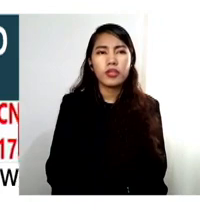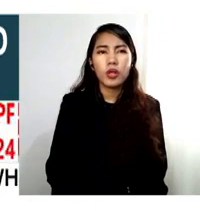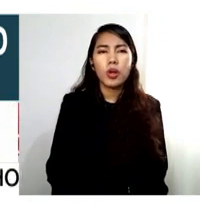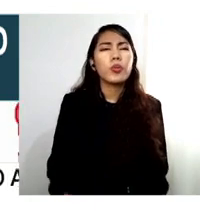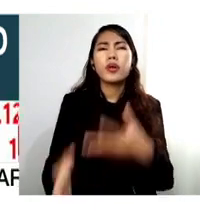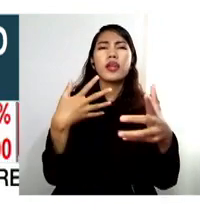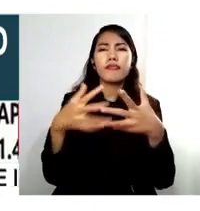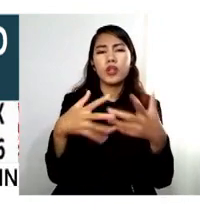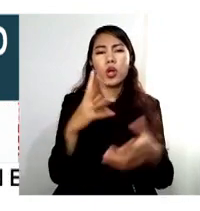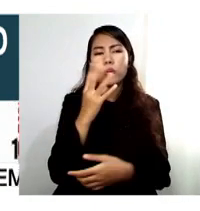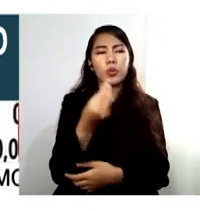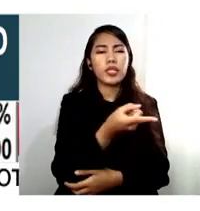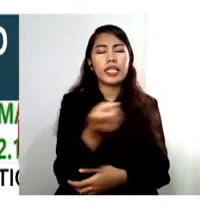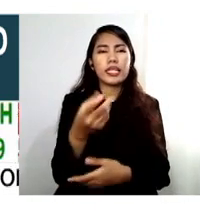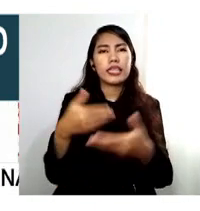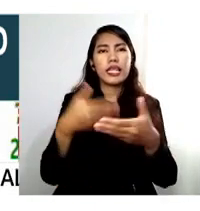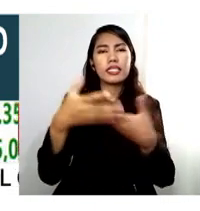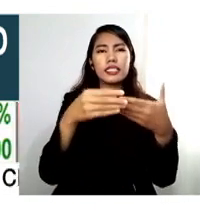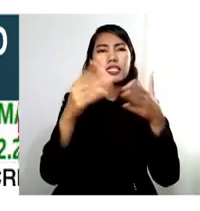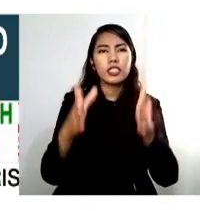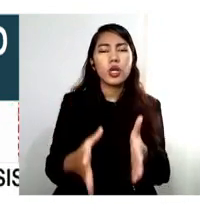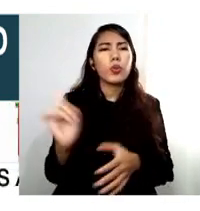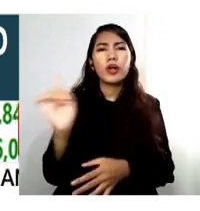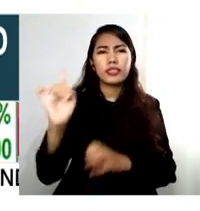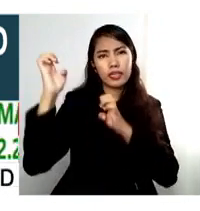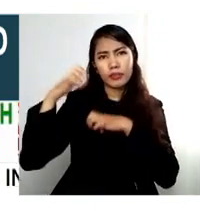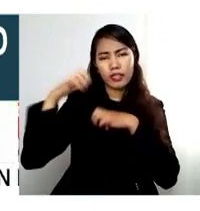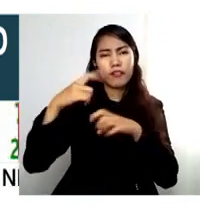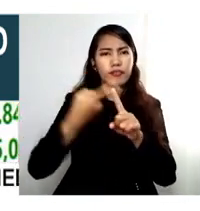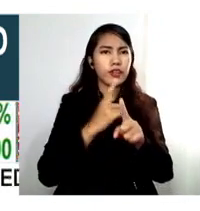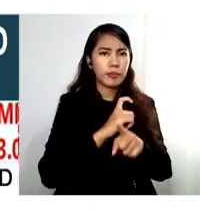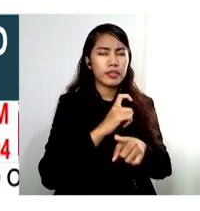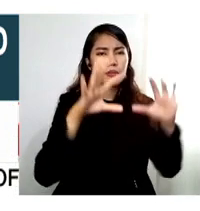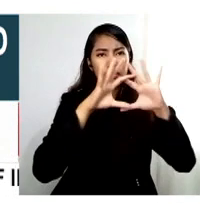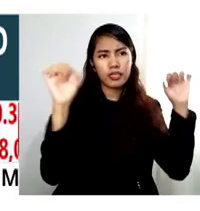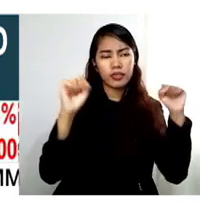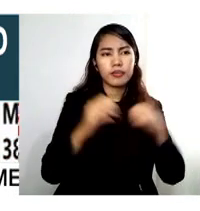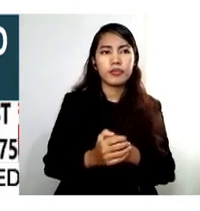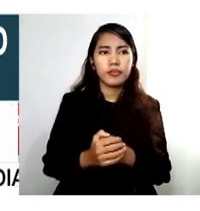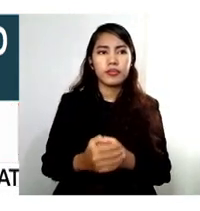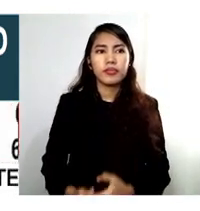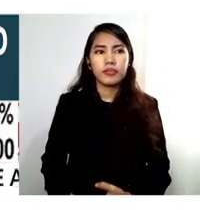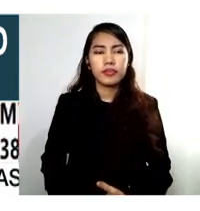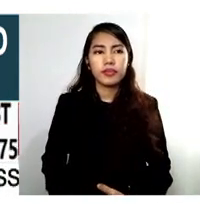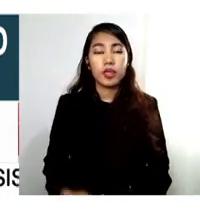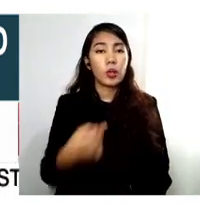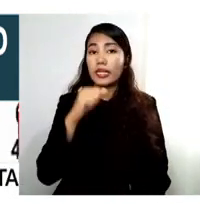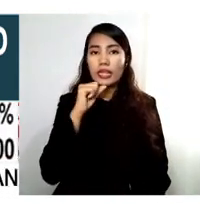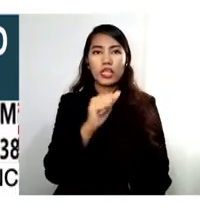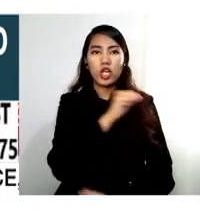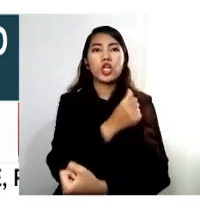expectations coming from the president? As the country still reels from the pandemic. That I'm authorized to answer. The bottom line is